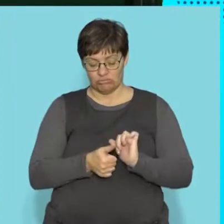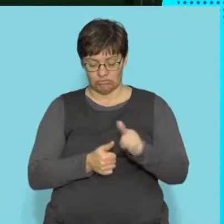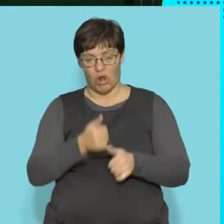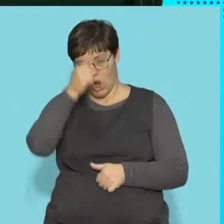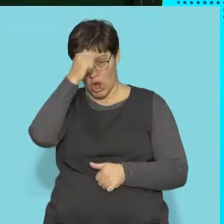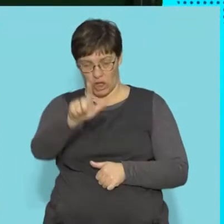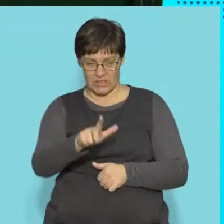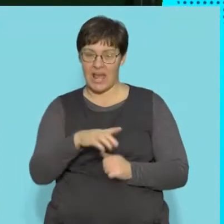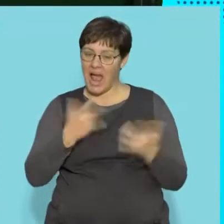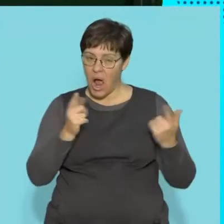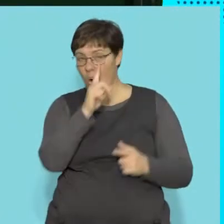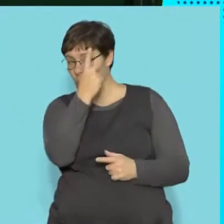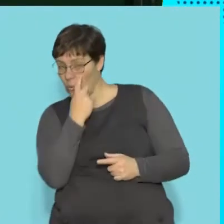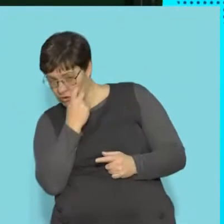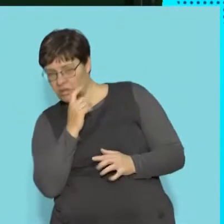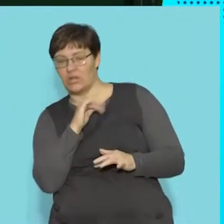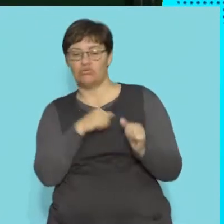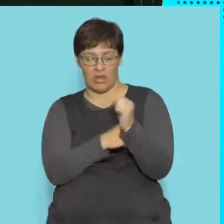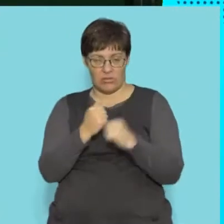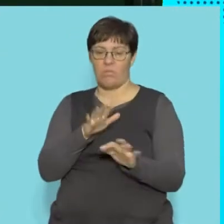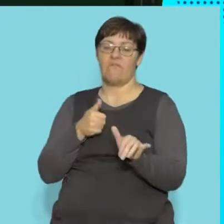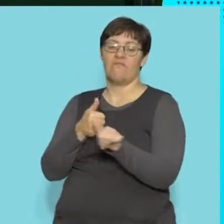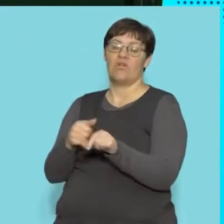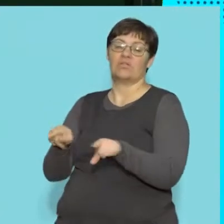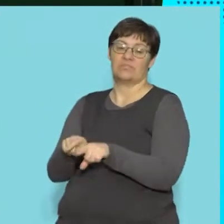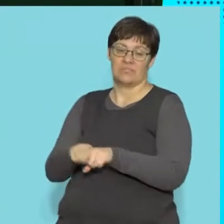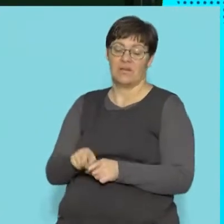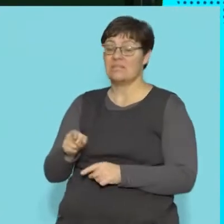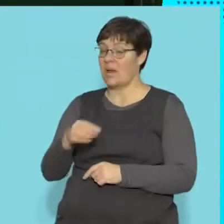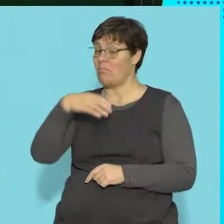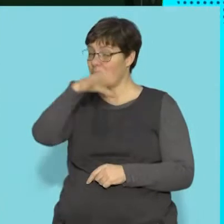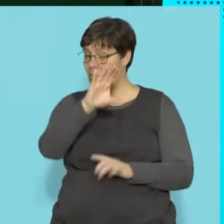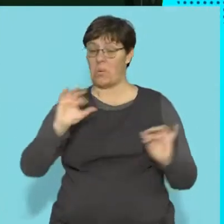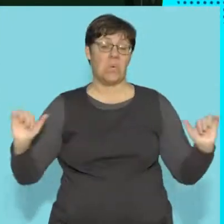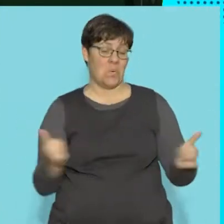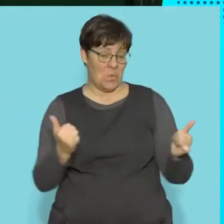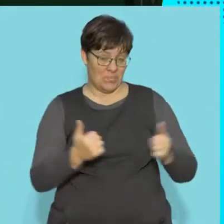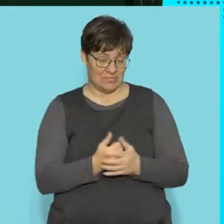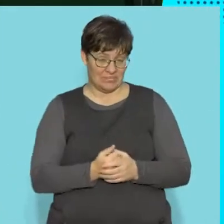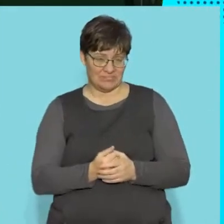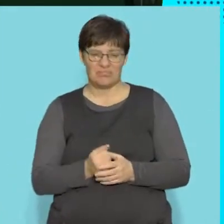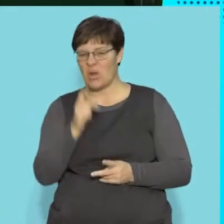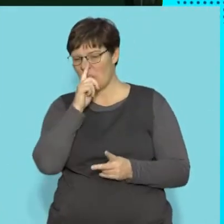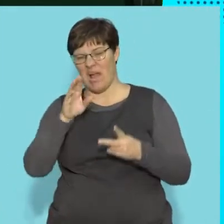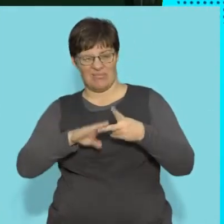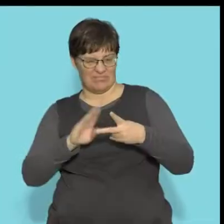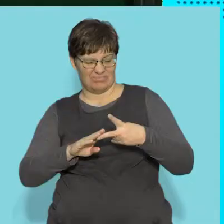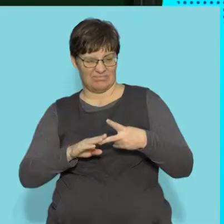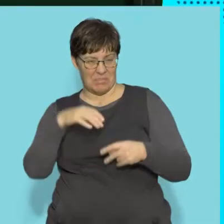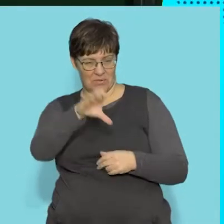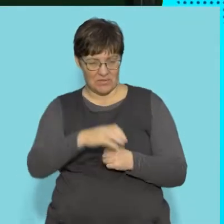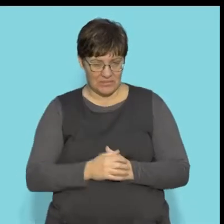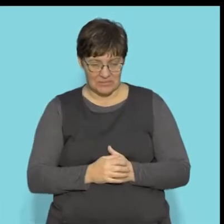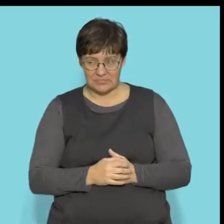to how the question was structured. I think that's a great paragraph. Let's look at another one.